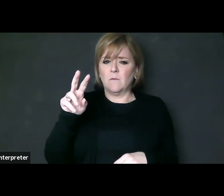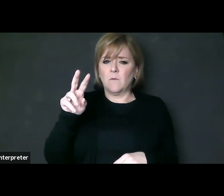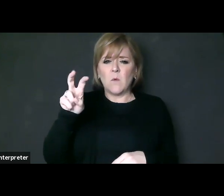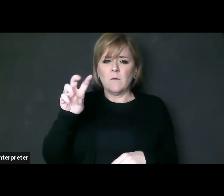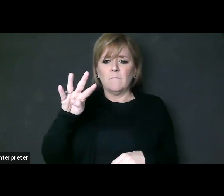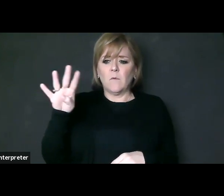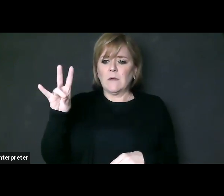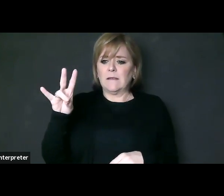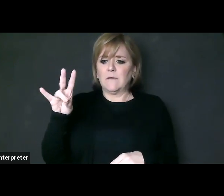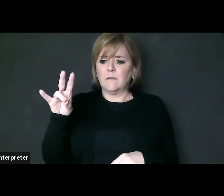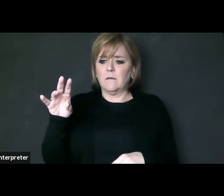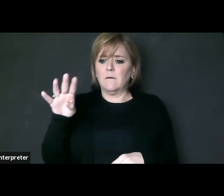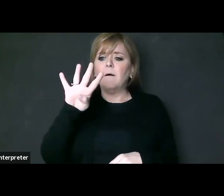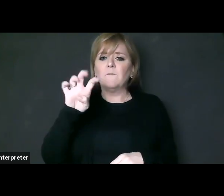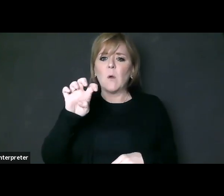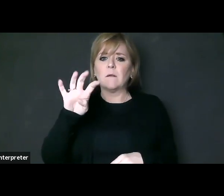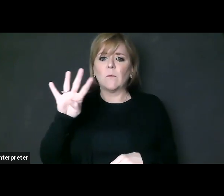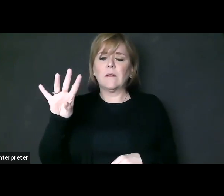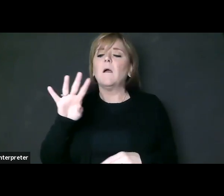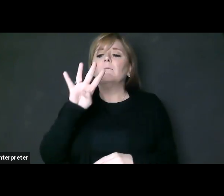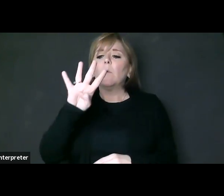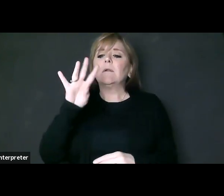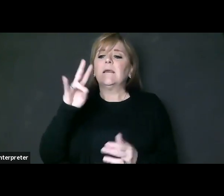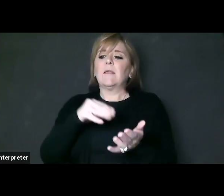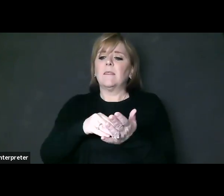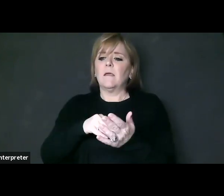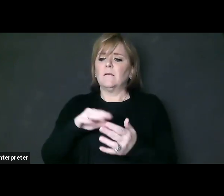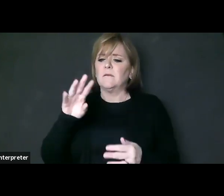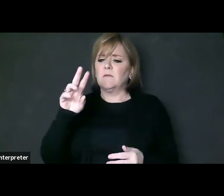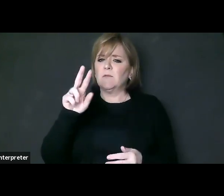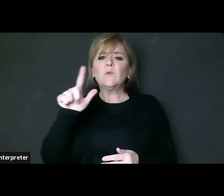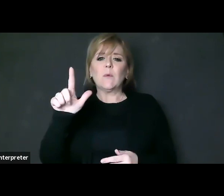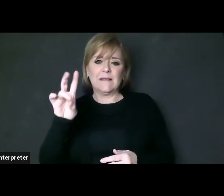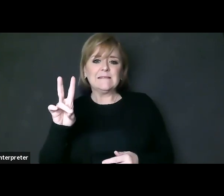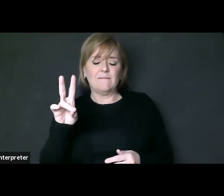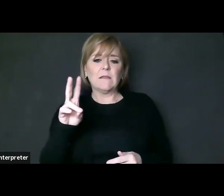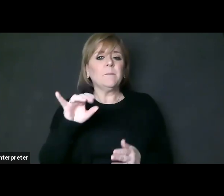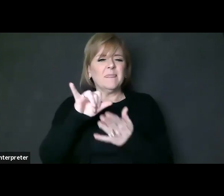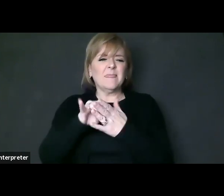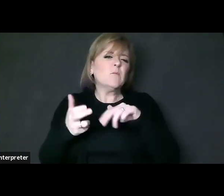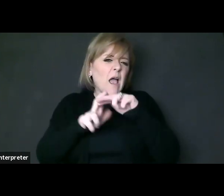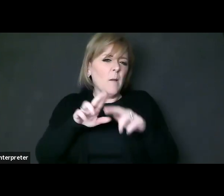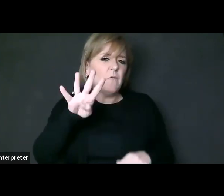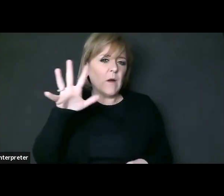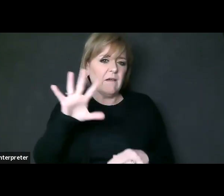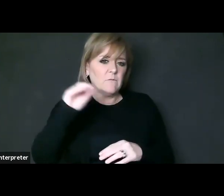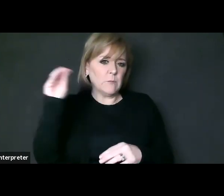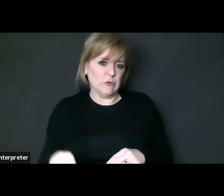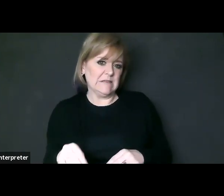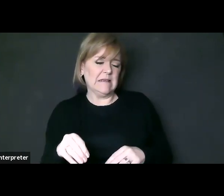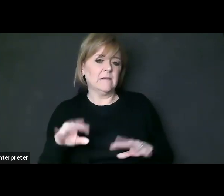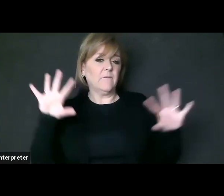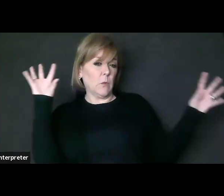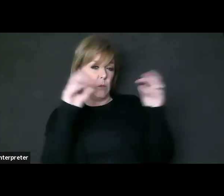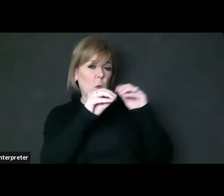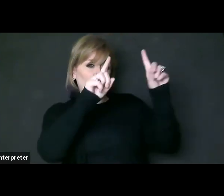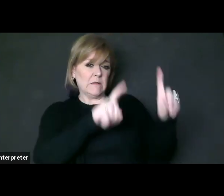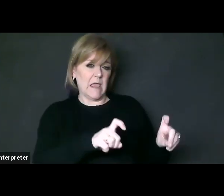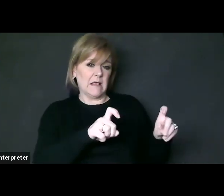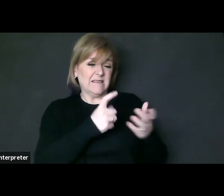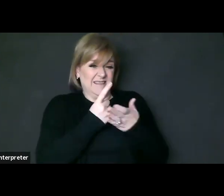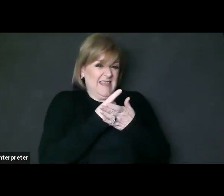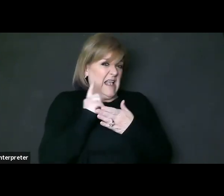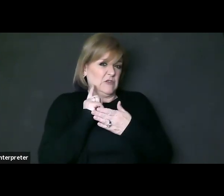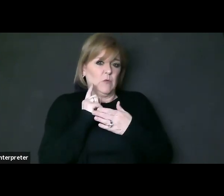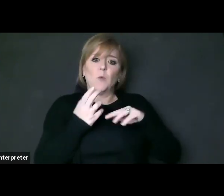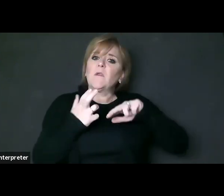residents in Lubbock County testing. That grew 45%. Total tests grew 45% last week